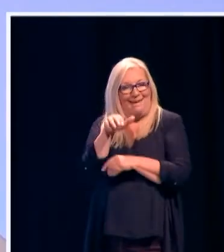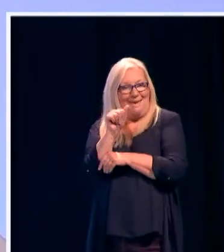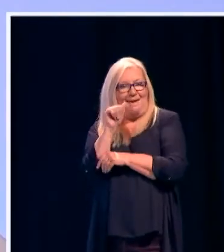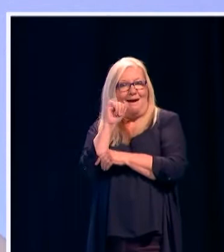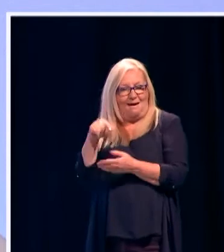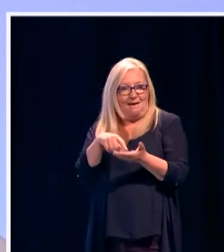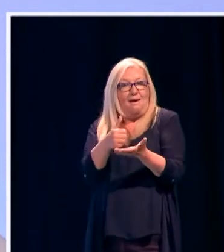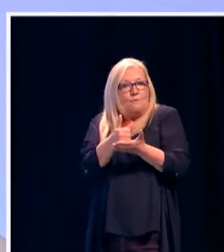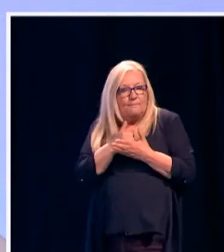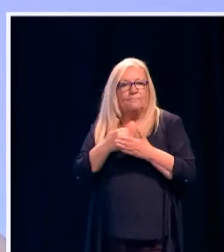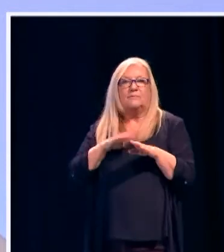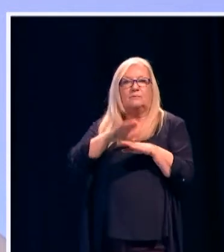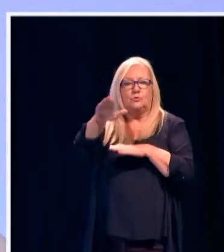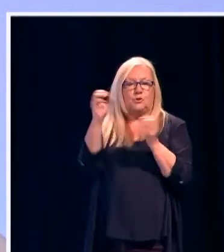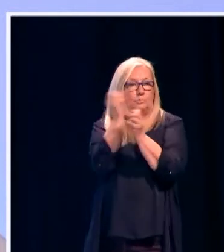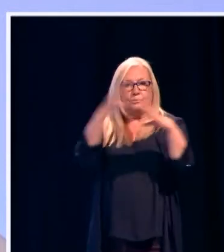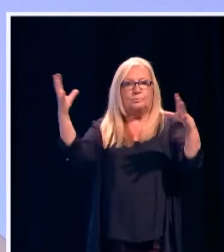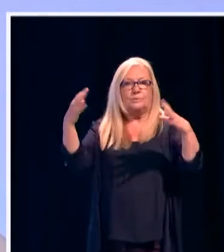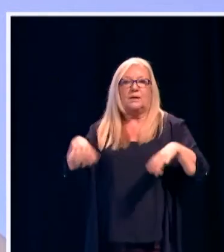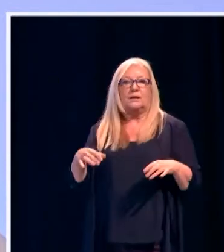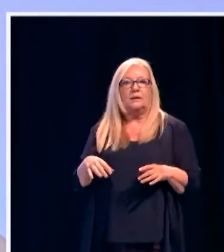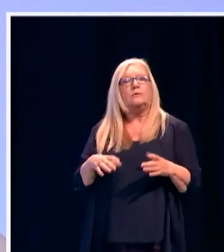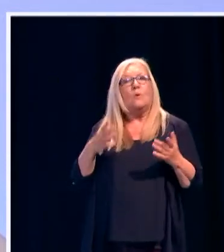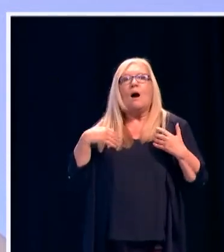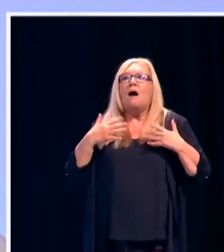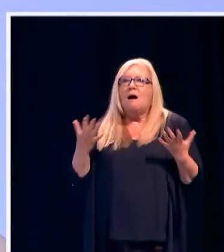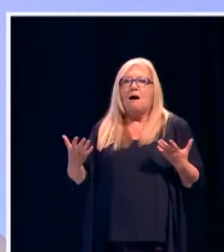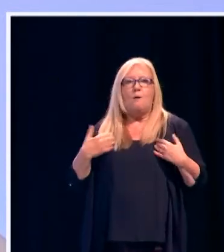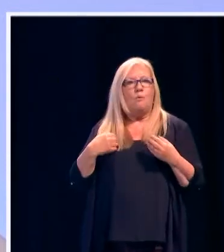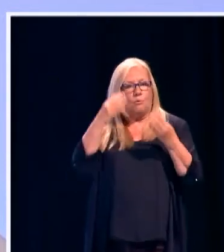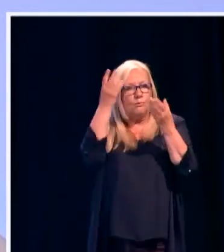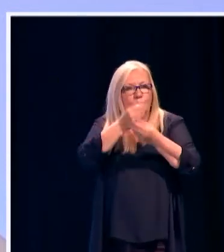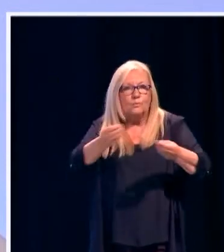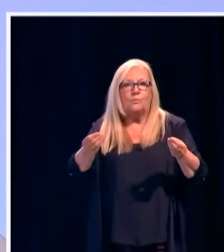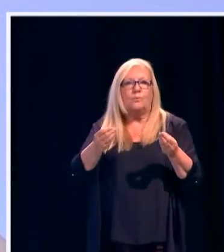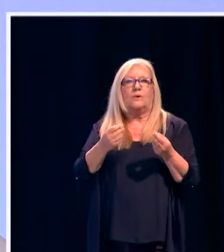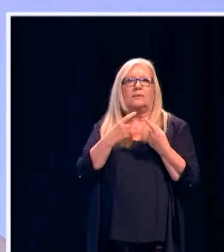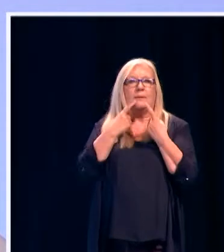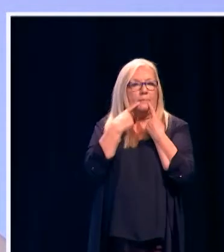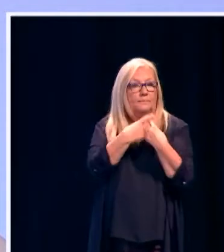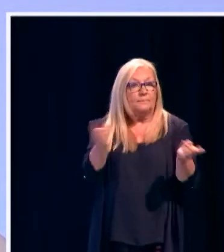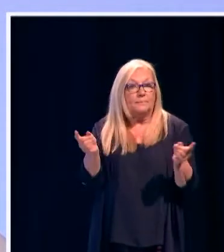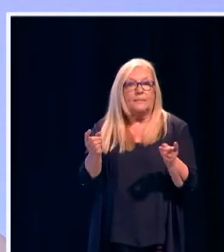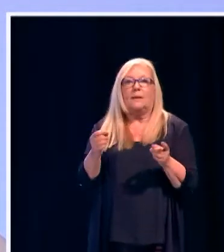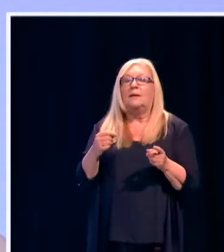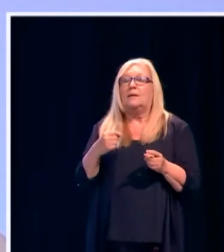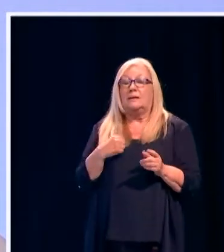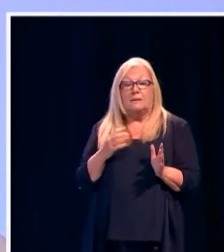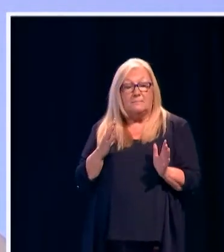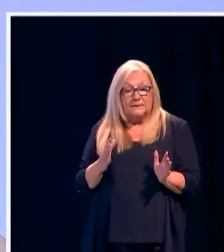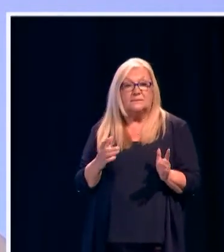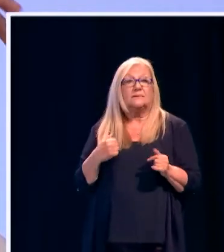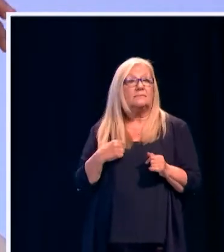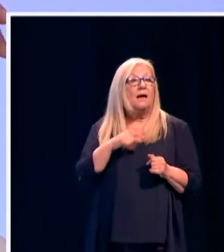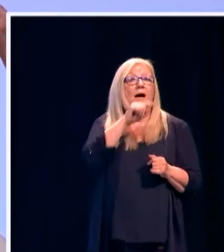just quickly tell you about how we're sharing the message and what the local initiative is. We need to make it matter to the people